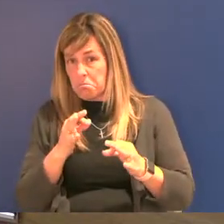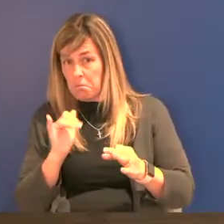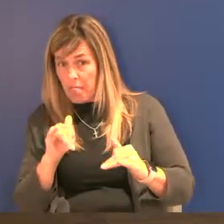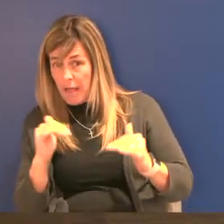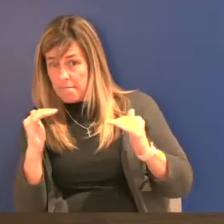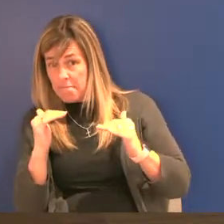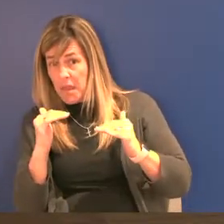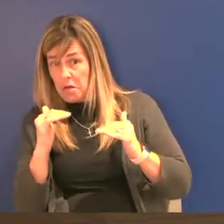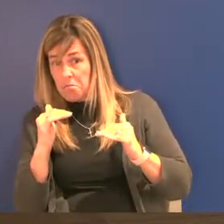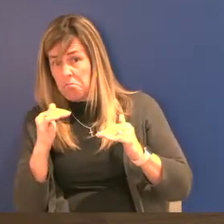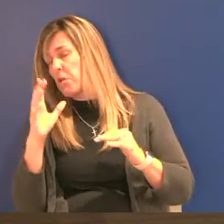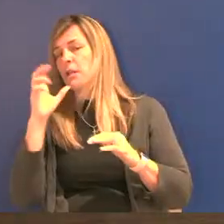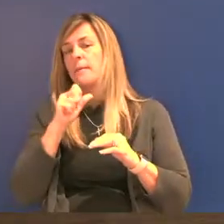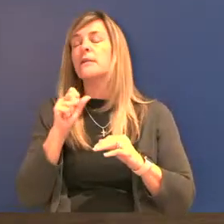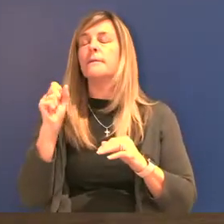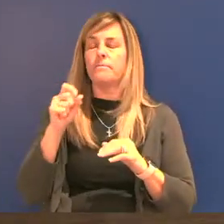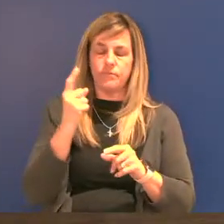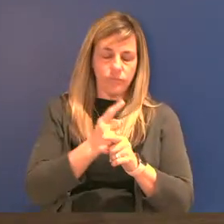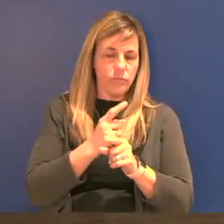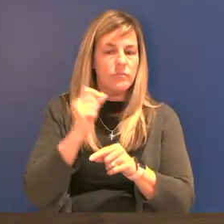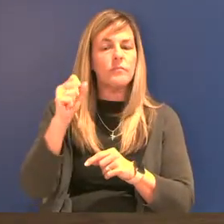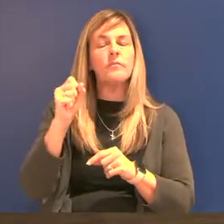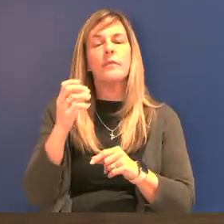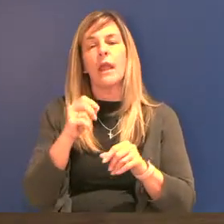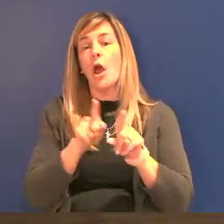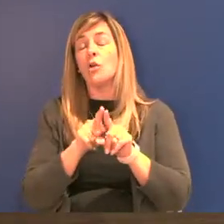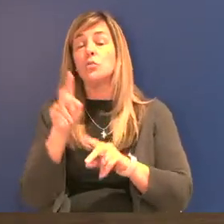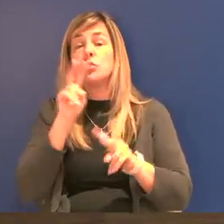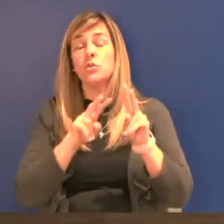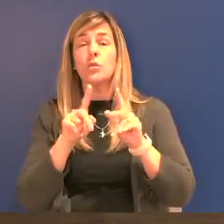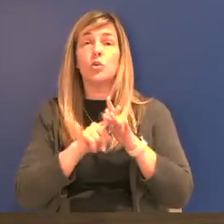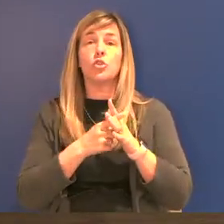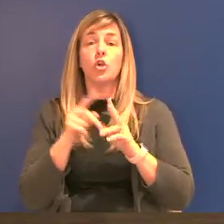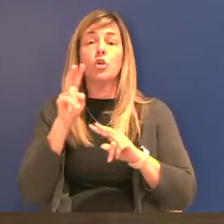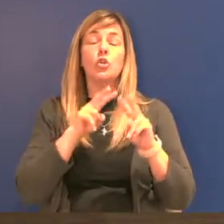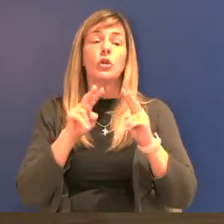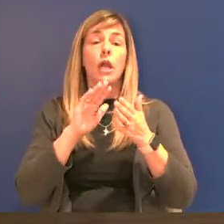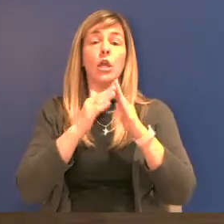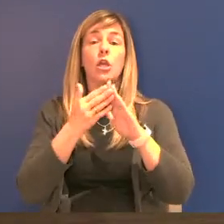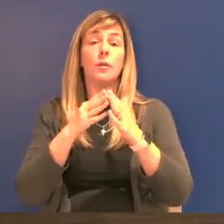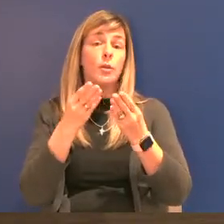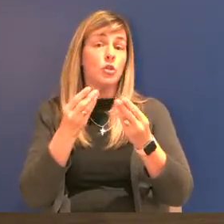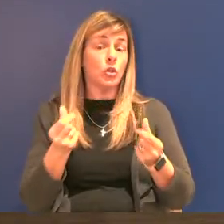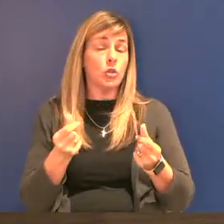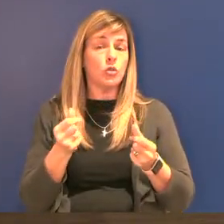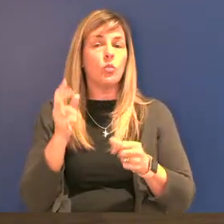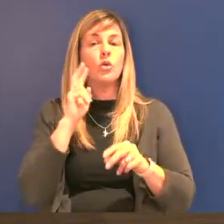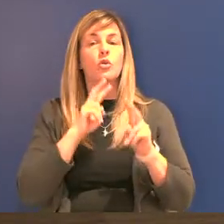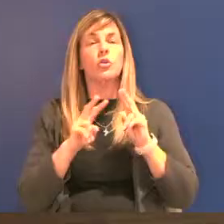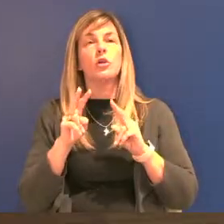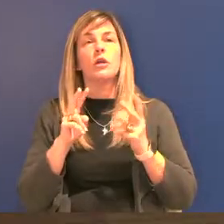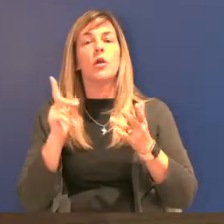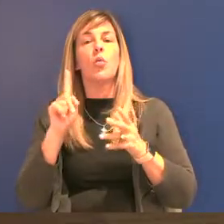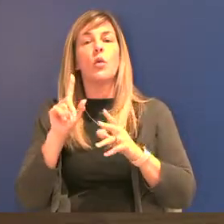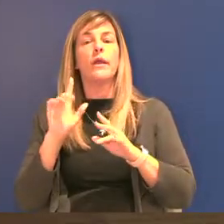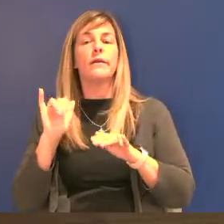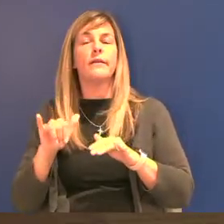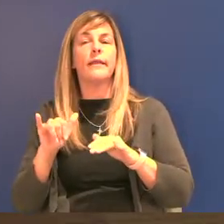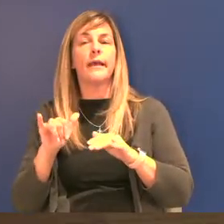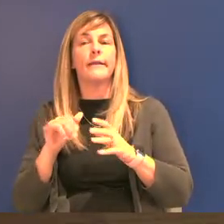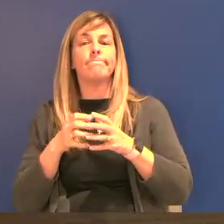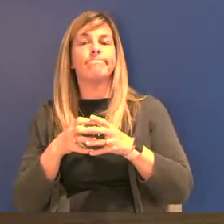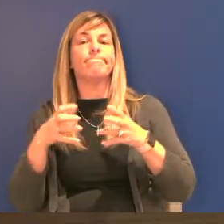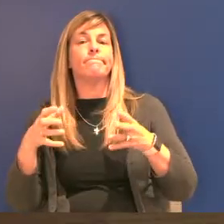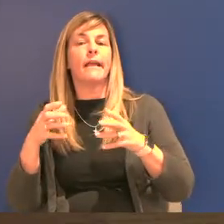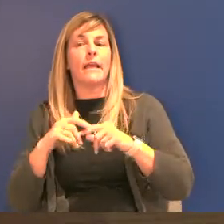assessment? Yes, sir, that is correct. We also look at, as we start looking at community solutions, we also look at where there's capacity in